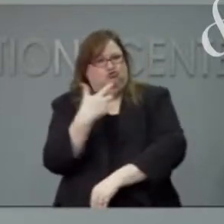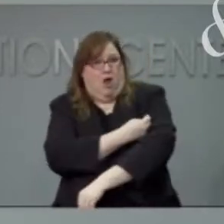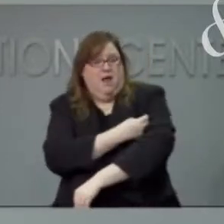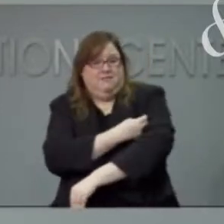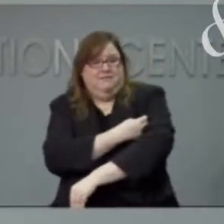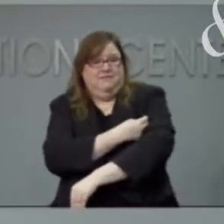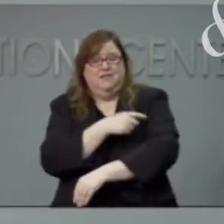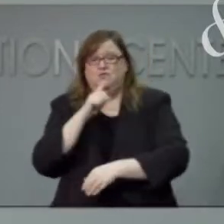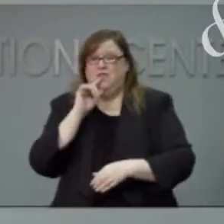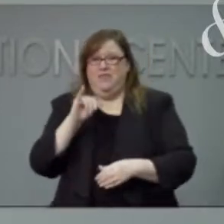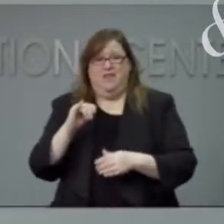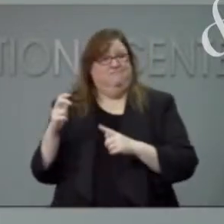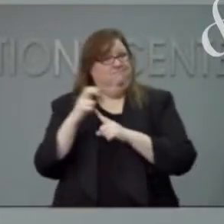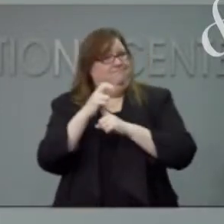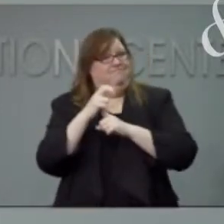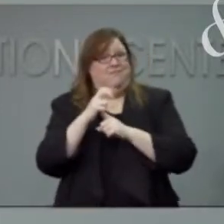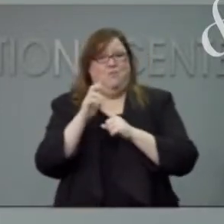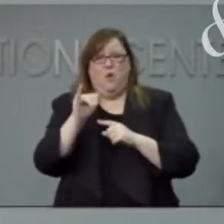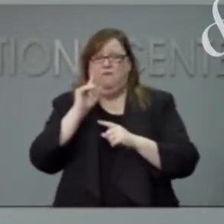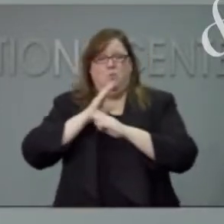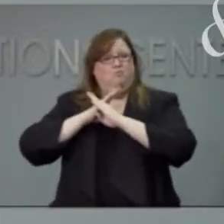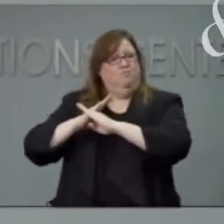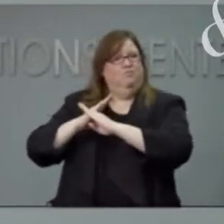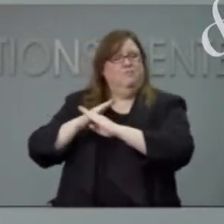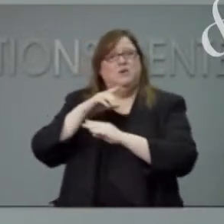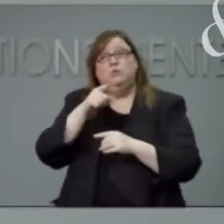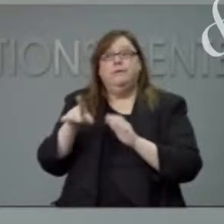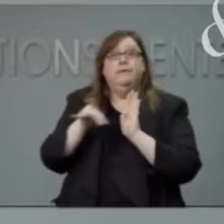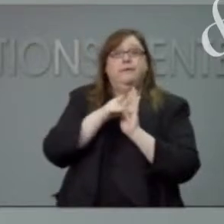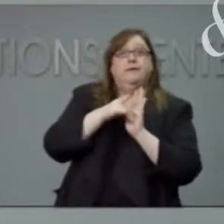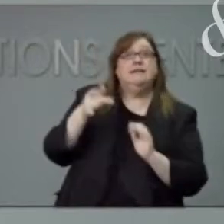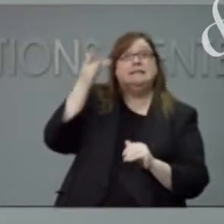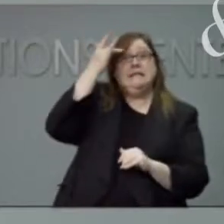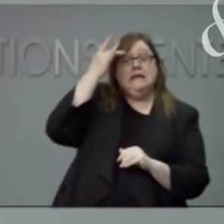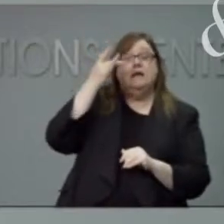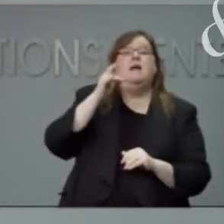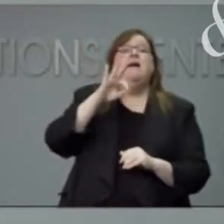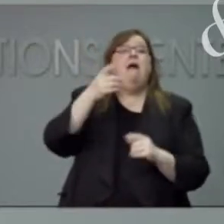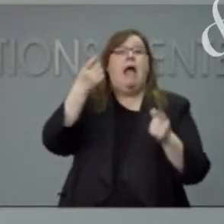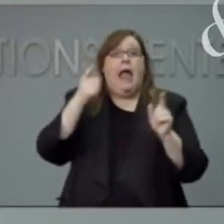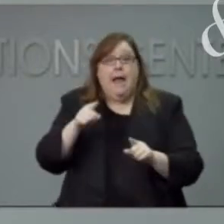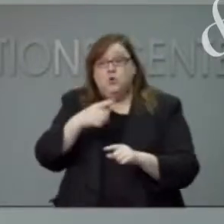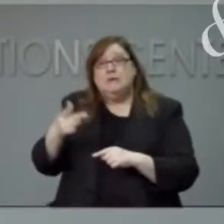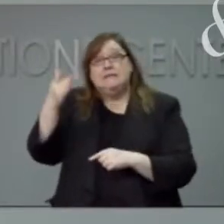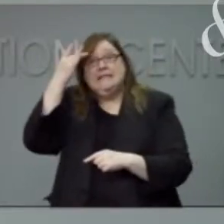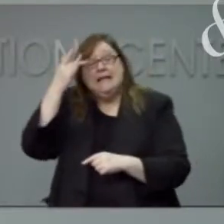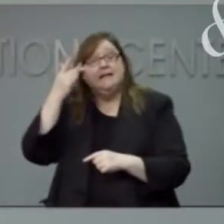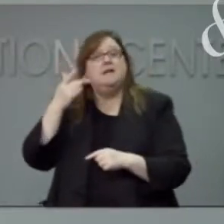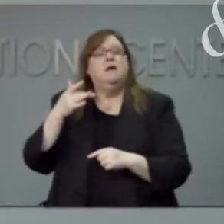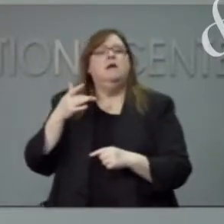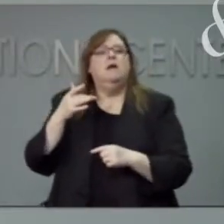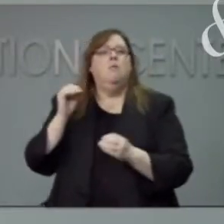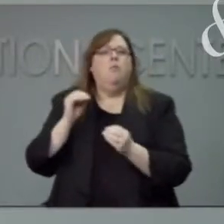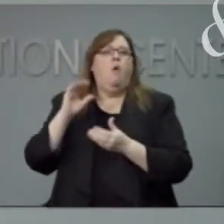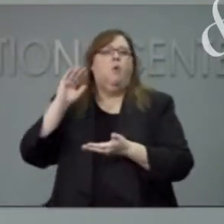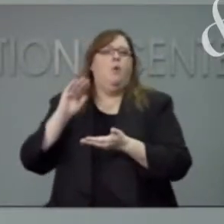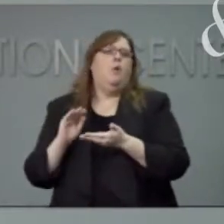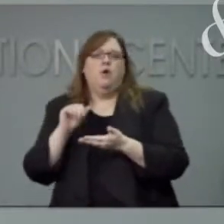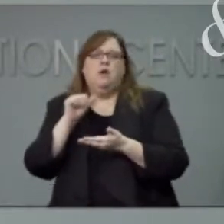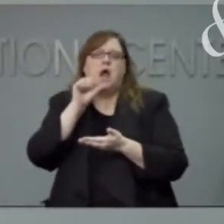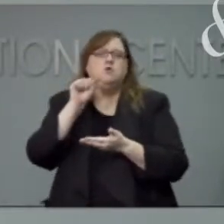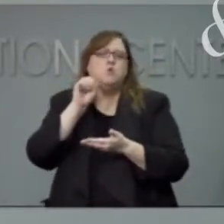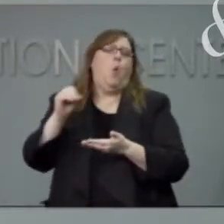complications. It lowers your likelihood of getting sick, and if you do catch the flu, it's likely to be milder than if you weren't